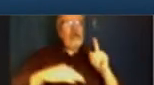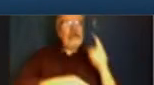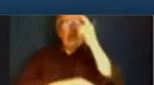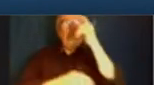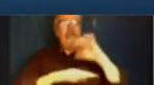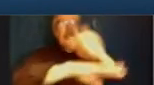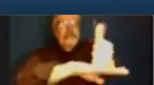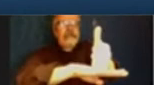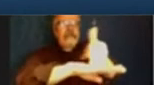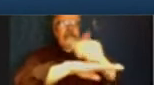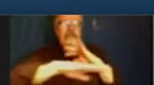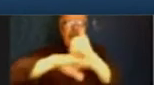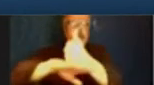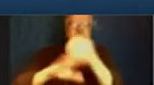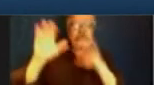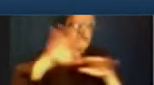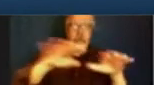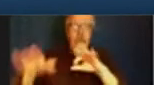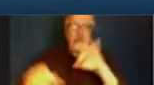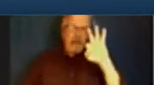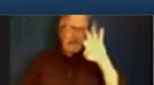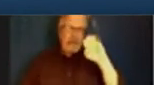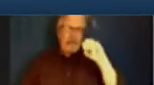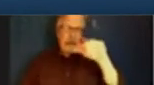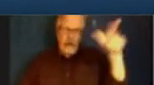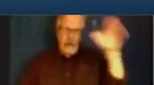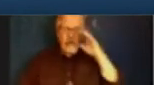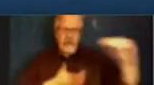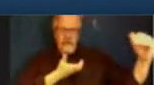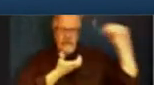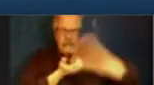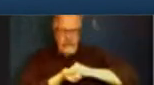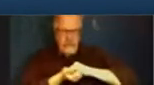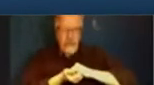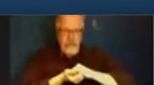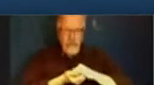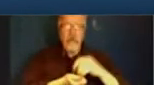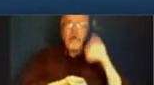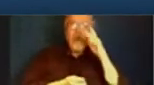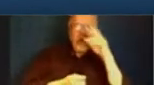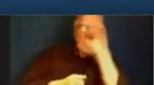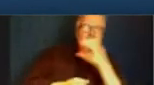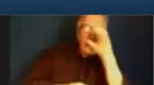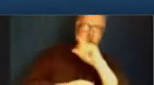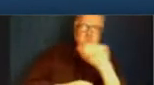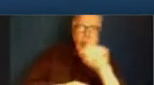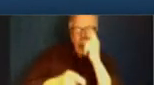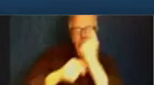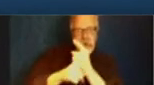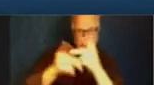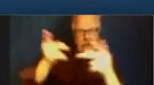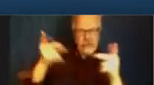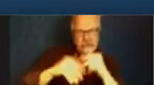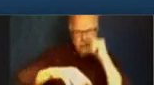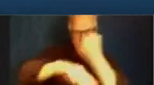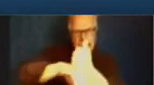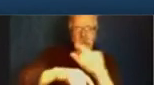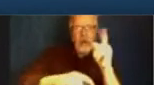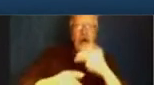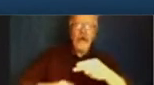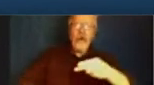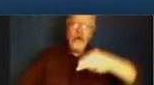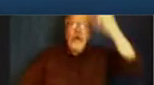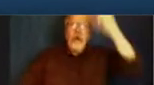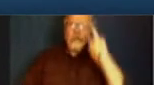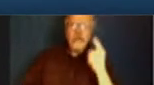a possibility. We don't have the dates for location of that, but we're looking forward to expanding testing capability. And that'll probably be